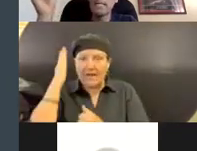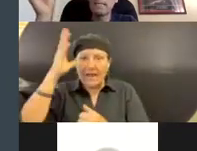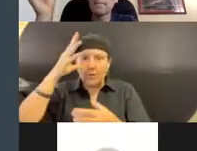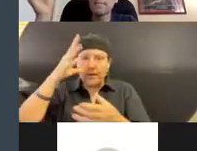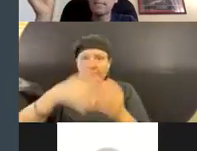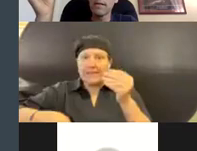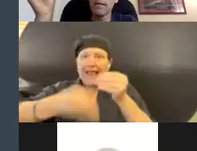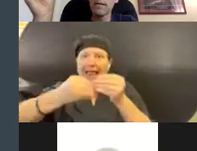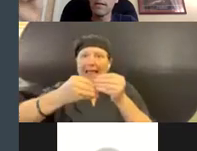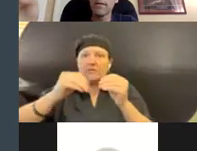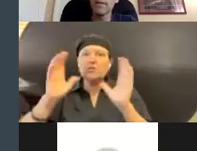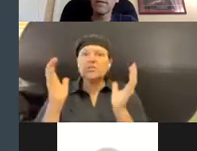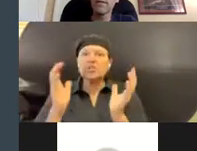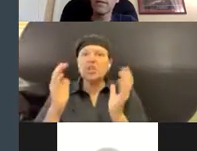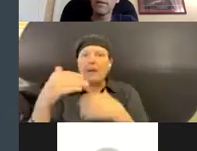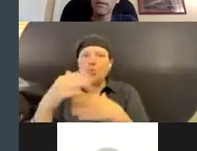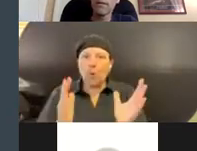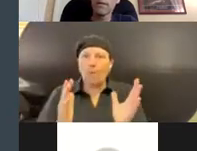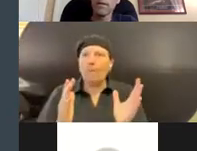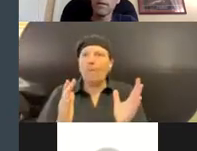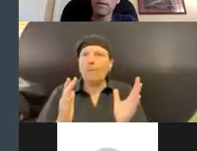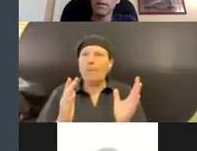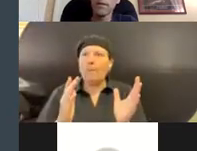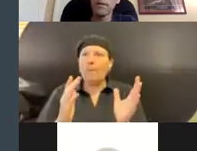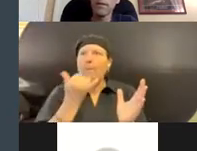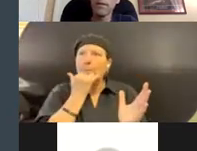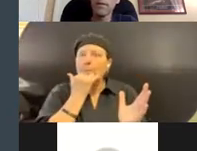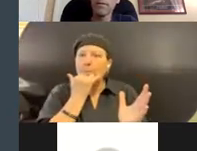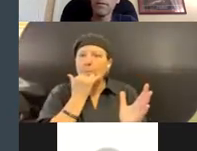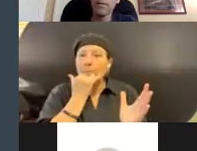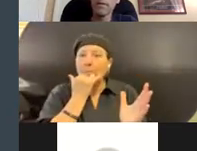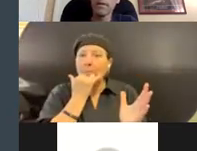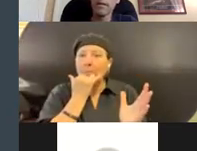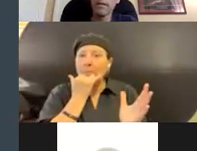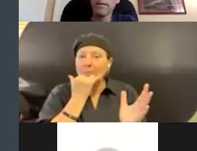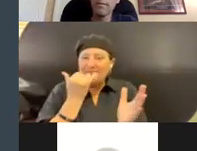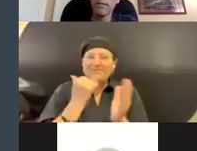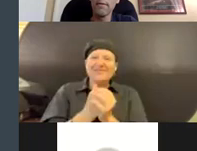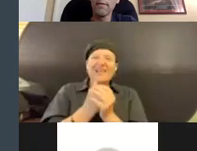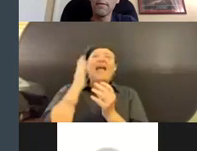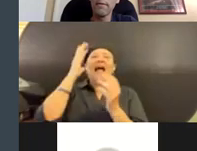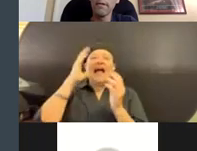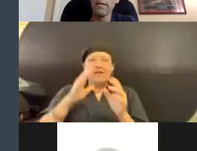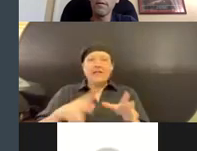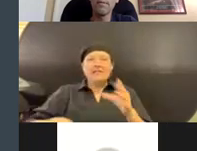me, oh goodness. Here we go. All right, so I'm gonna put this in the chat right now.